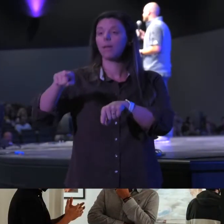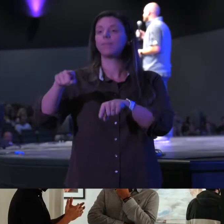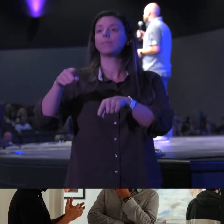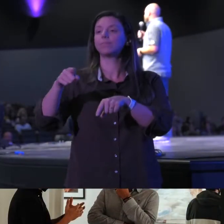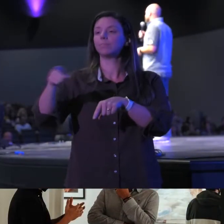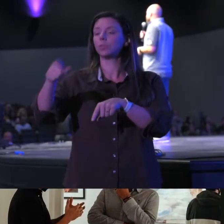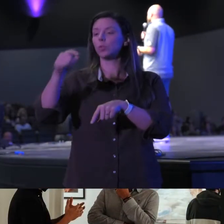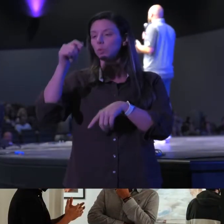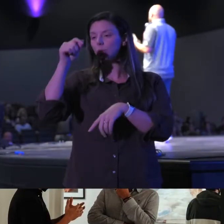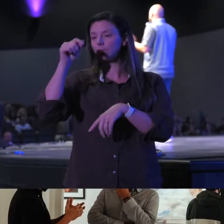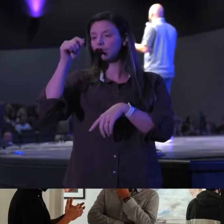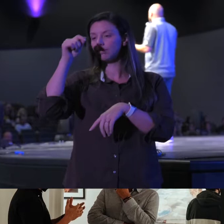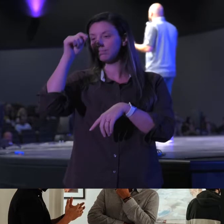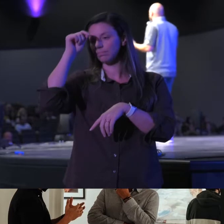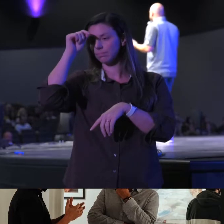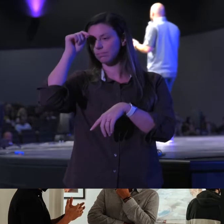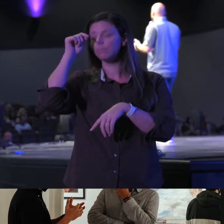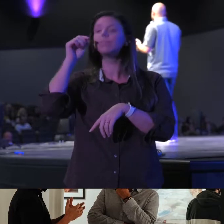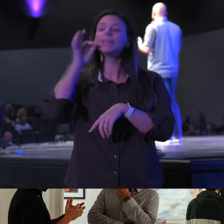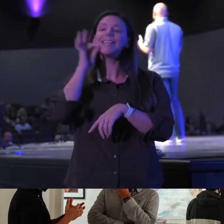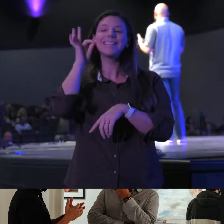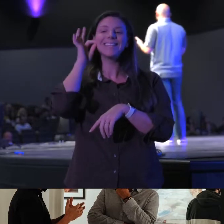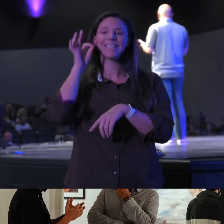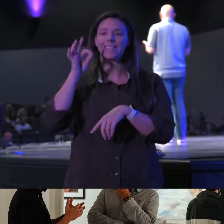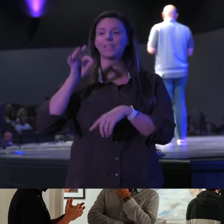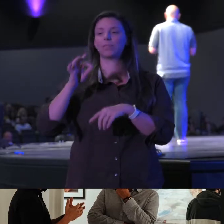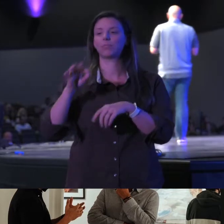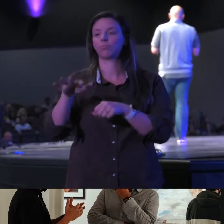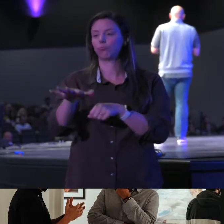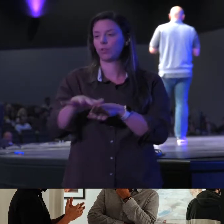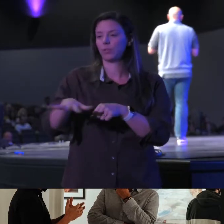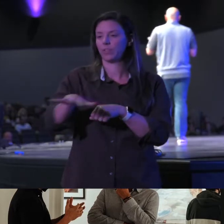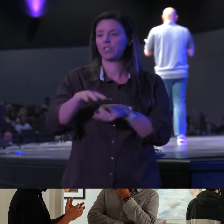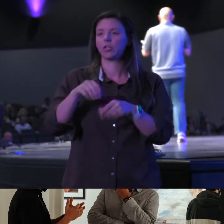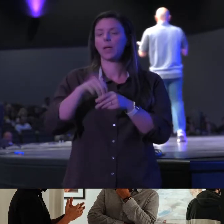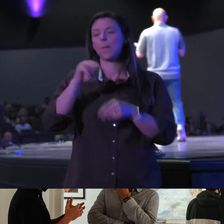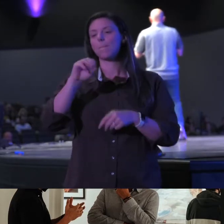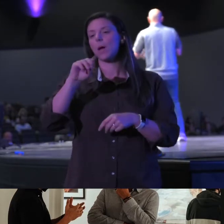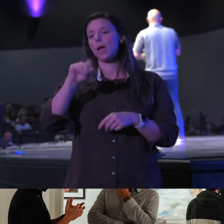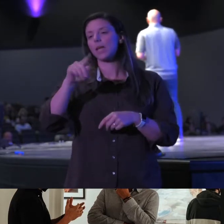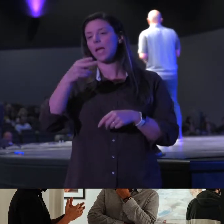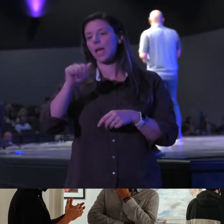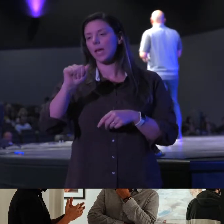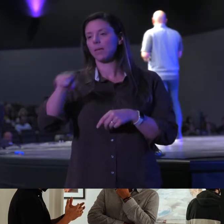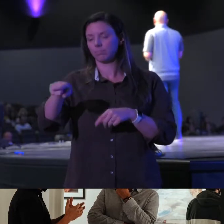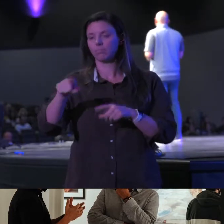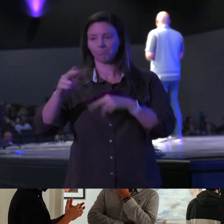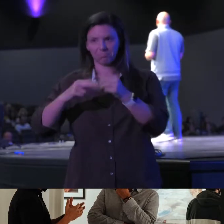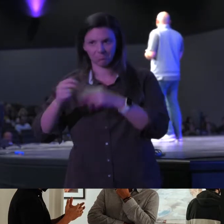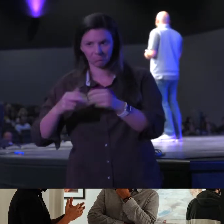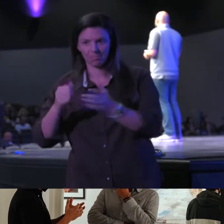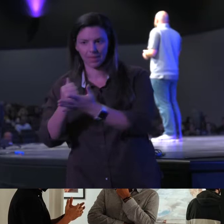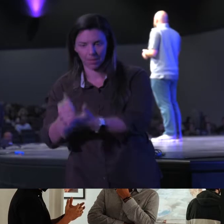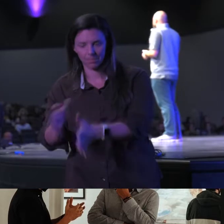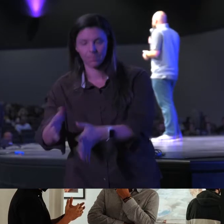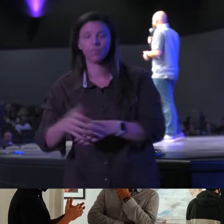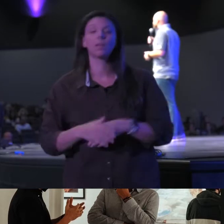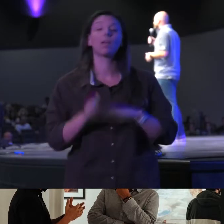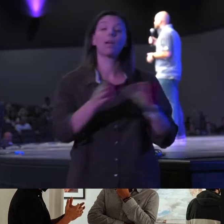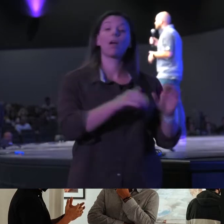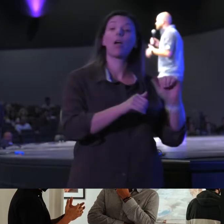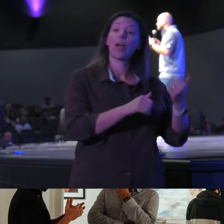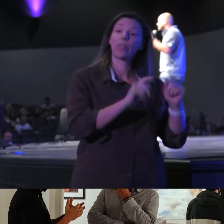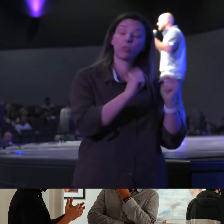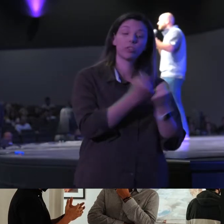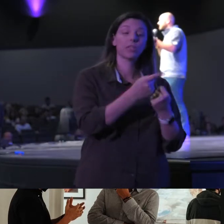Indian reservation in Montana to prepare for what they're going to do next year. And then we also had a team just get back from